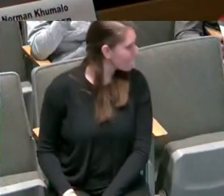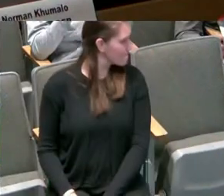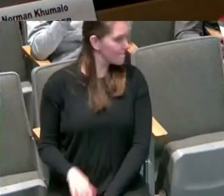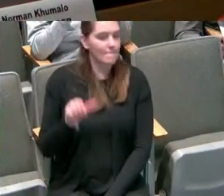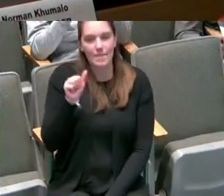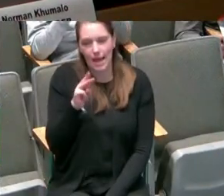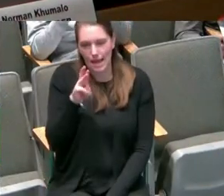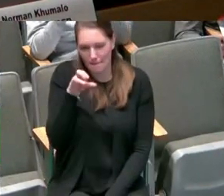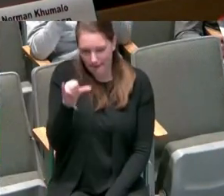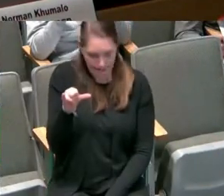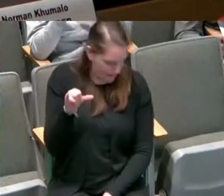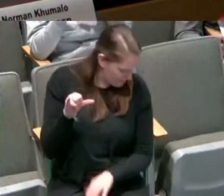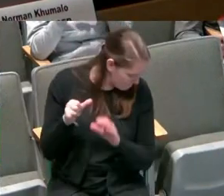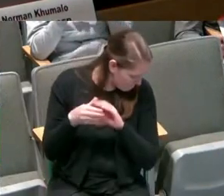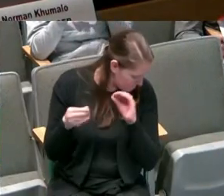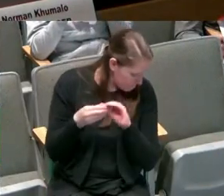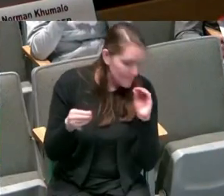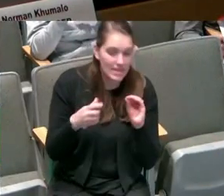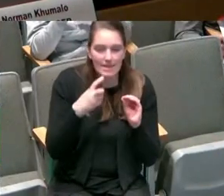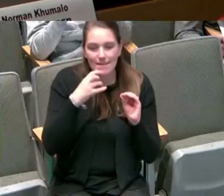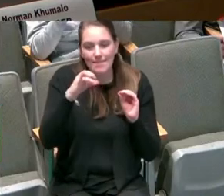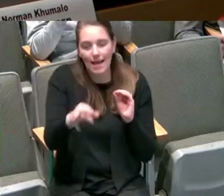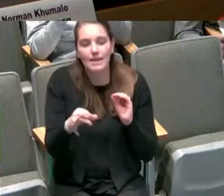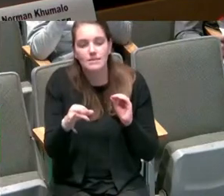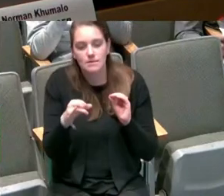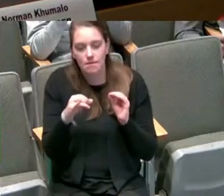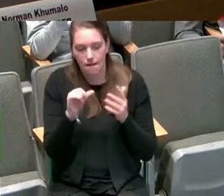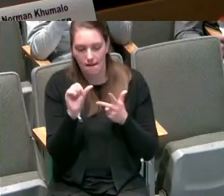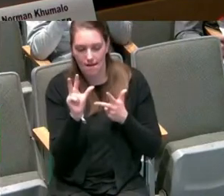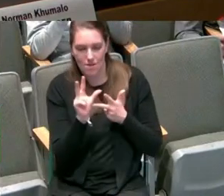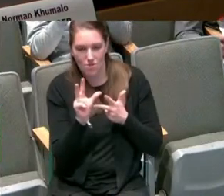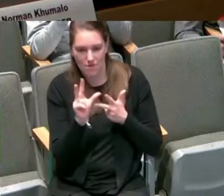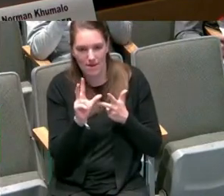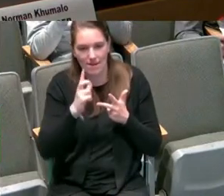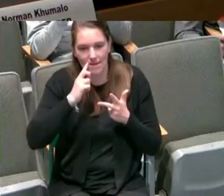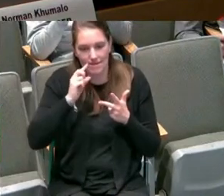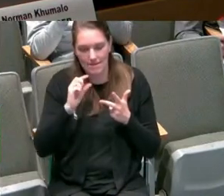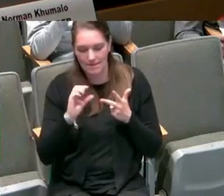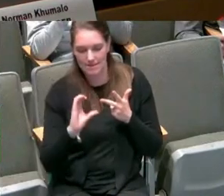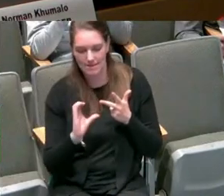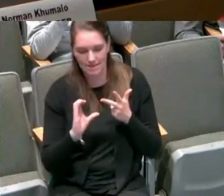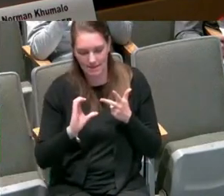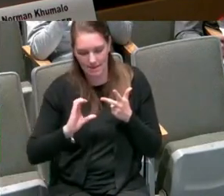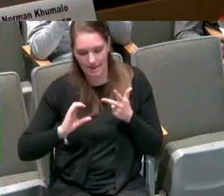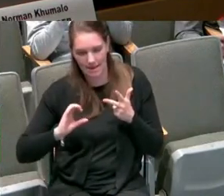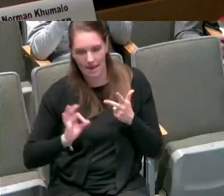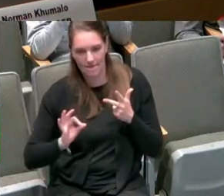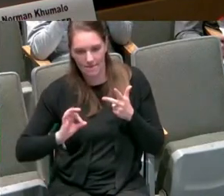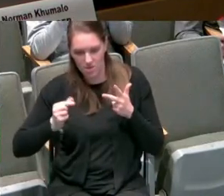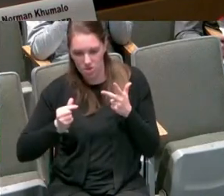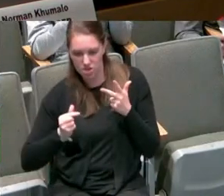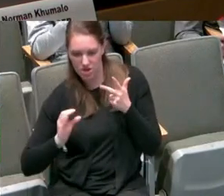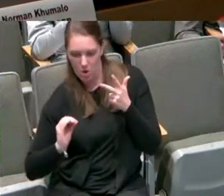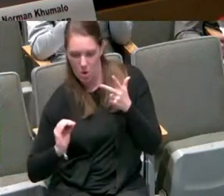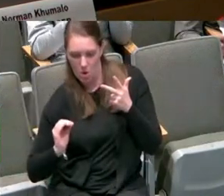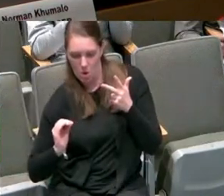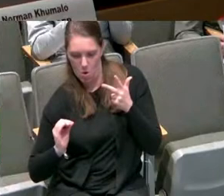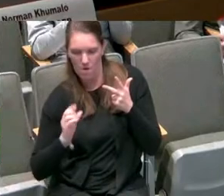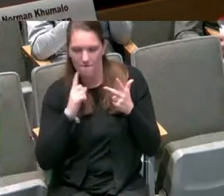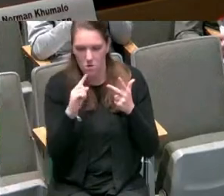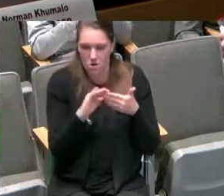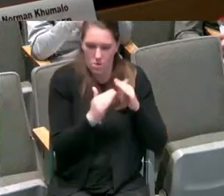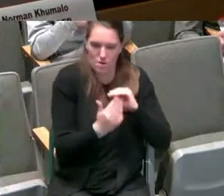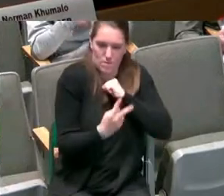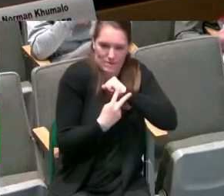motion three of the community preservation act so those are items c f g and O that we would do no action tonight okay